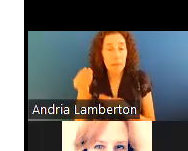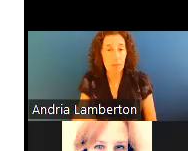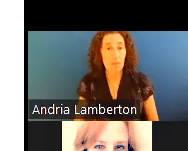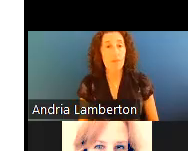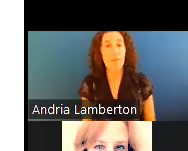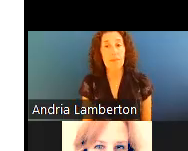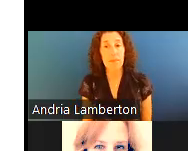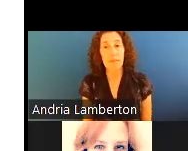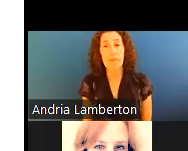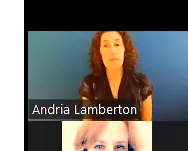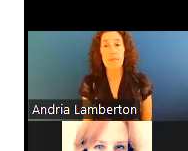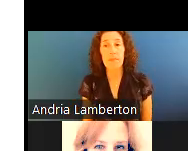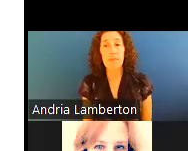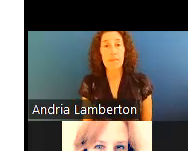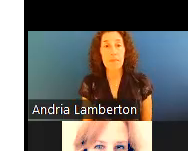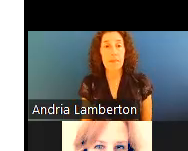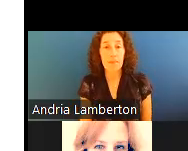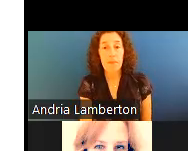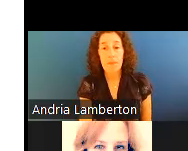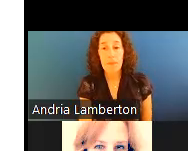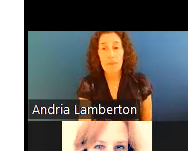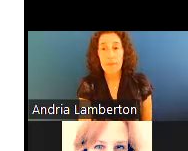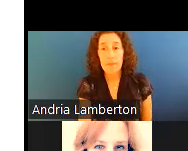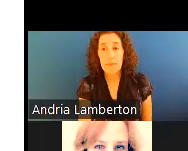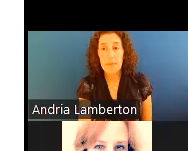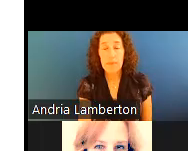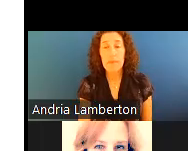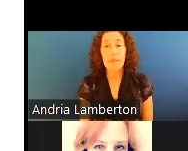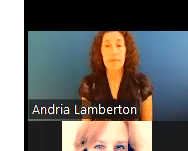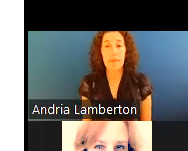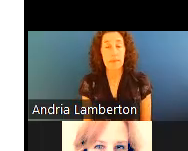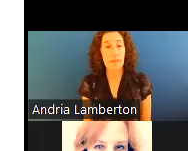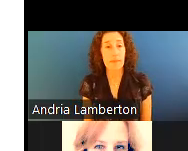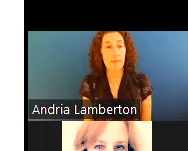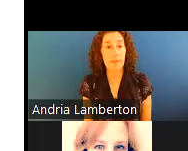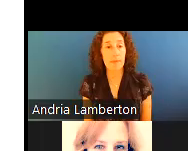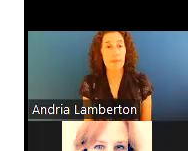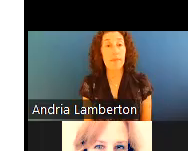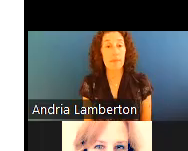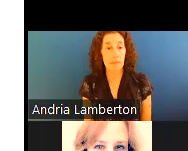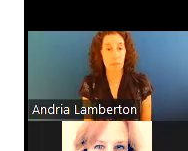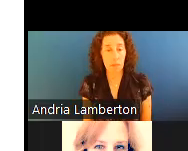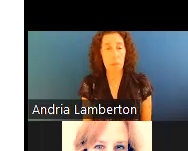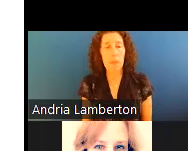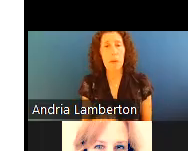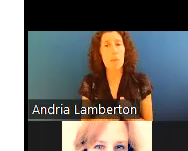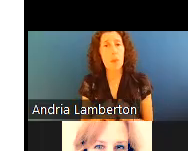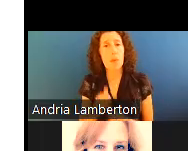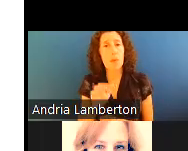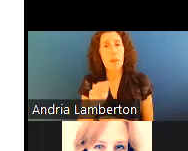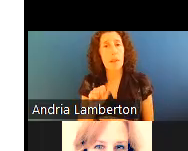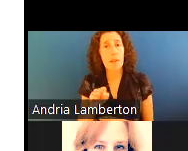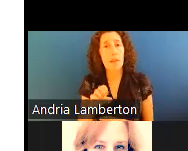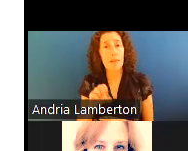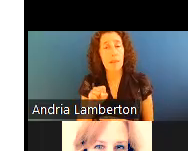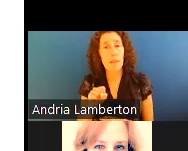So we've talked a lot about the burden of proof at trial. Most criminal cases do not wind up going to trial. Instead,